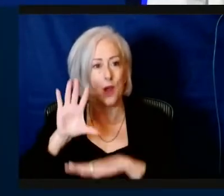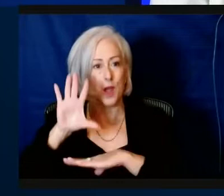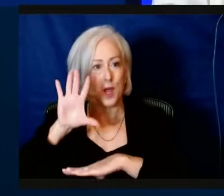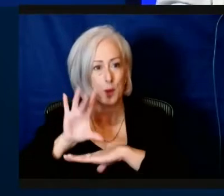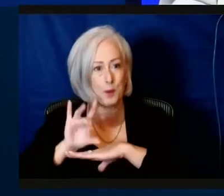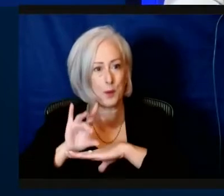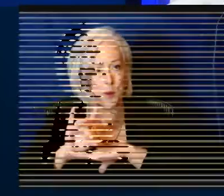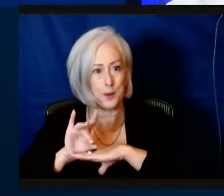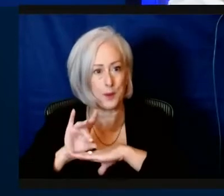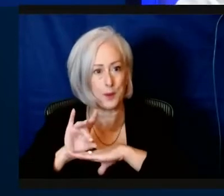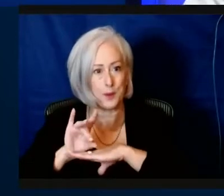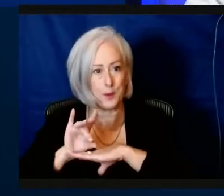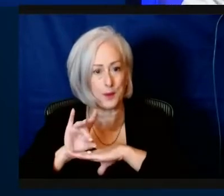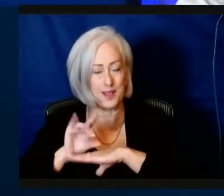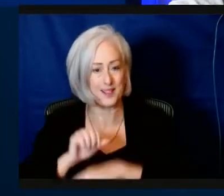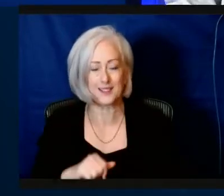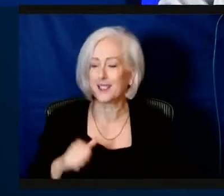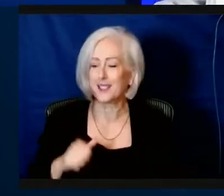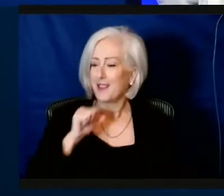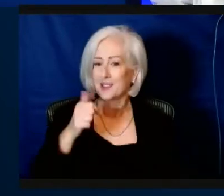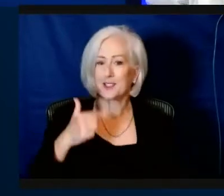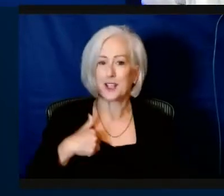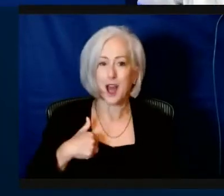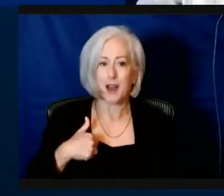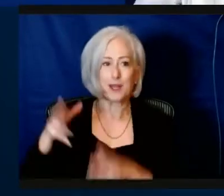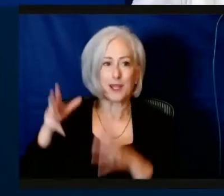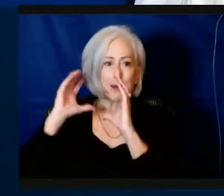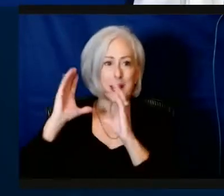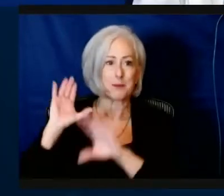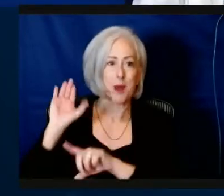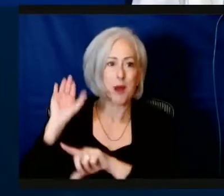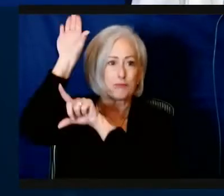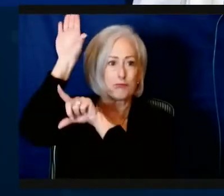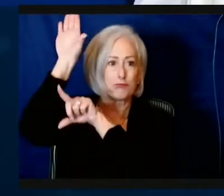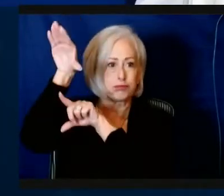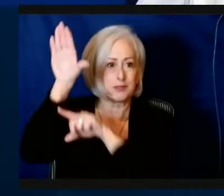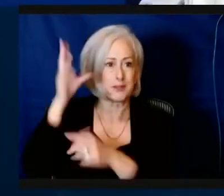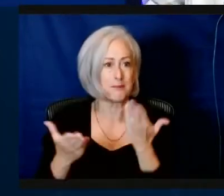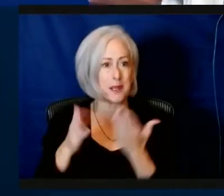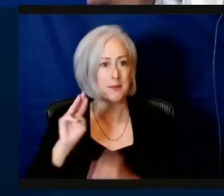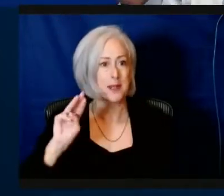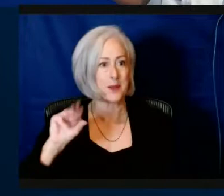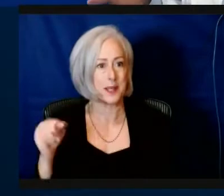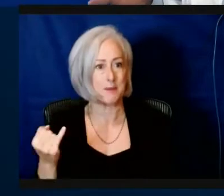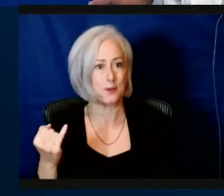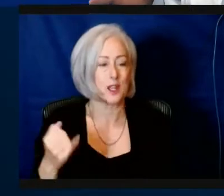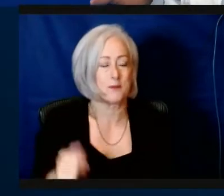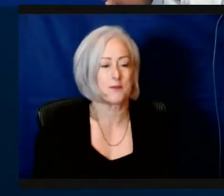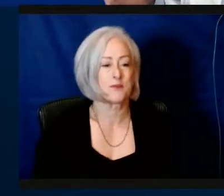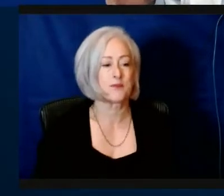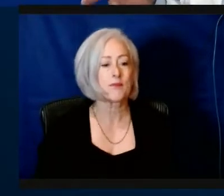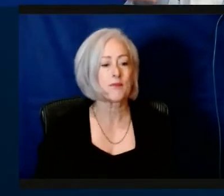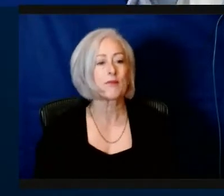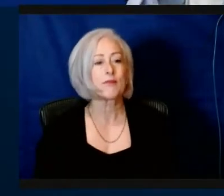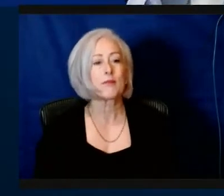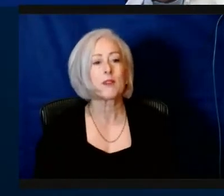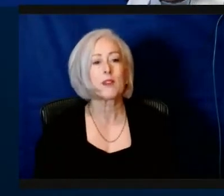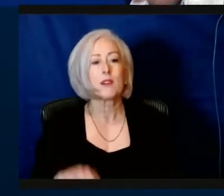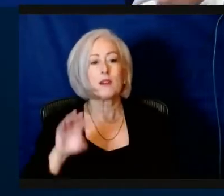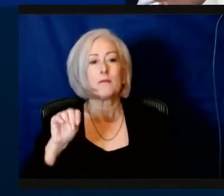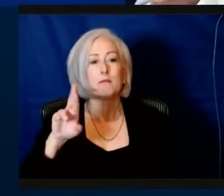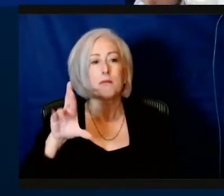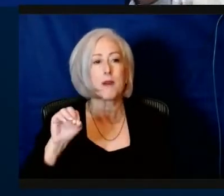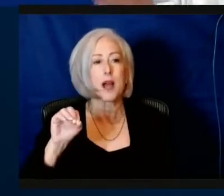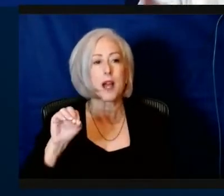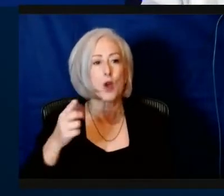up for a jump shot. That may have been Michael Jordan. It's really not me. All right, so that this microgravity, I have a feeling we're not just talking about